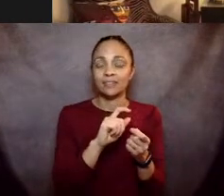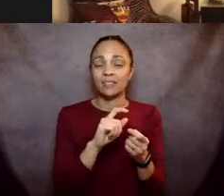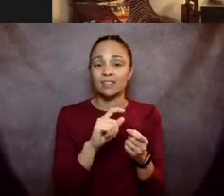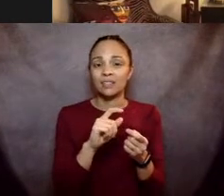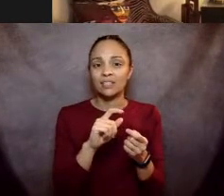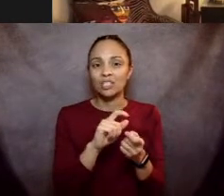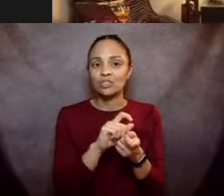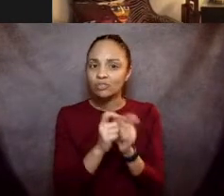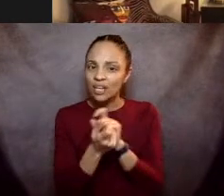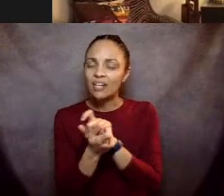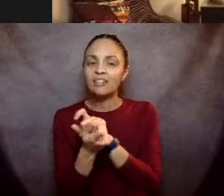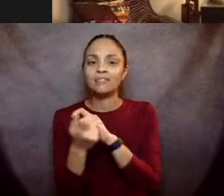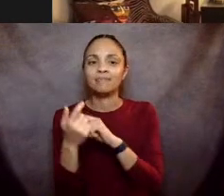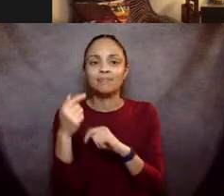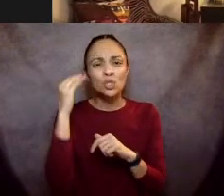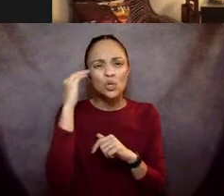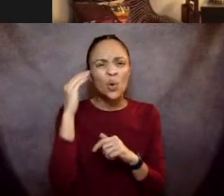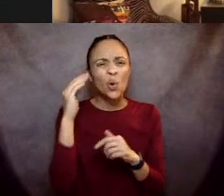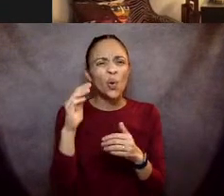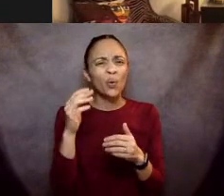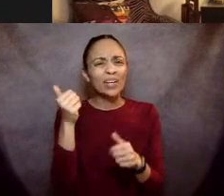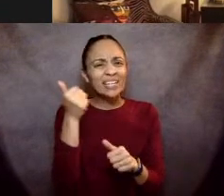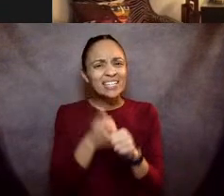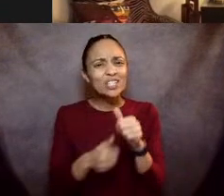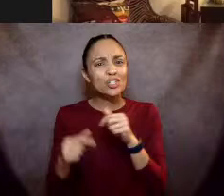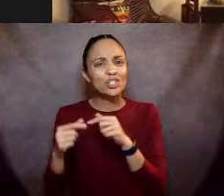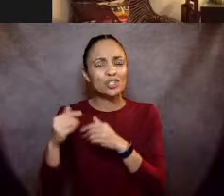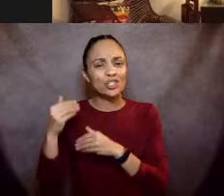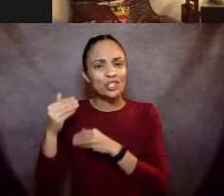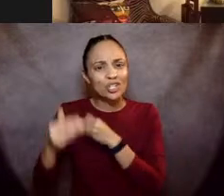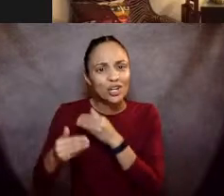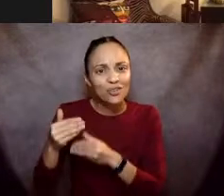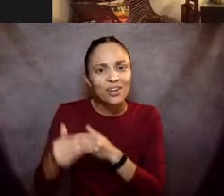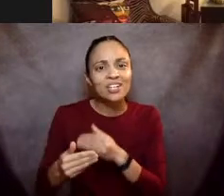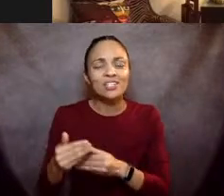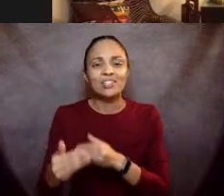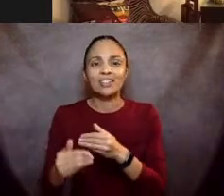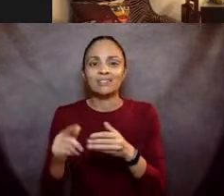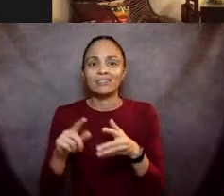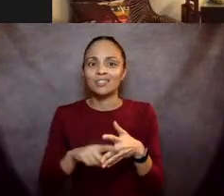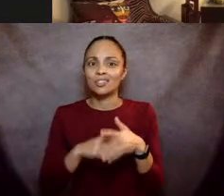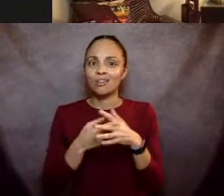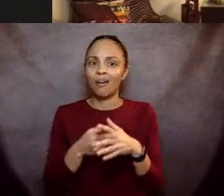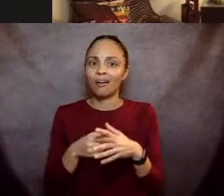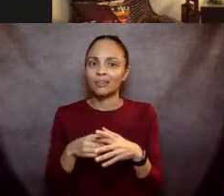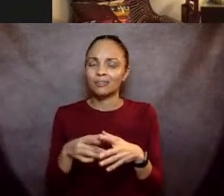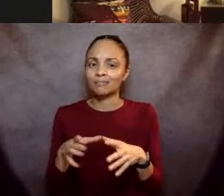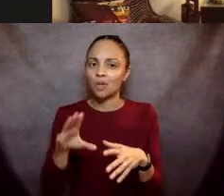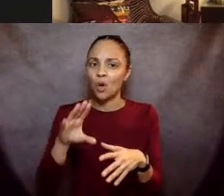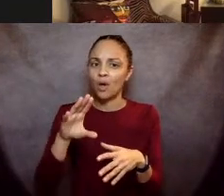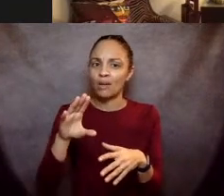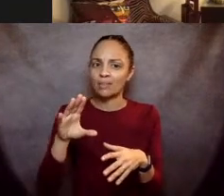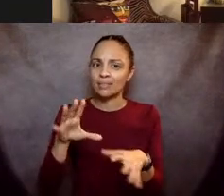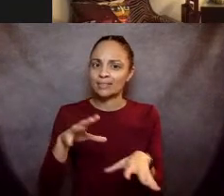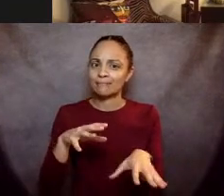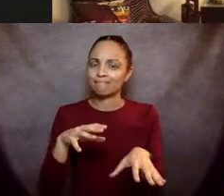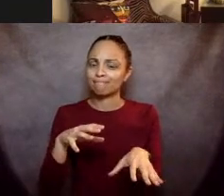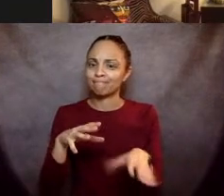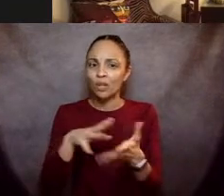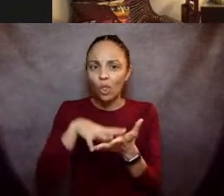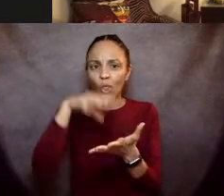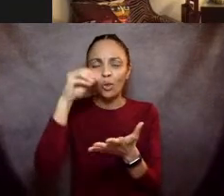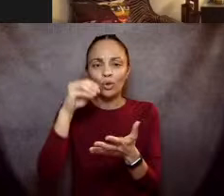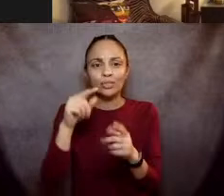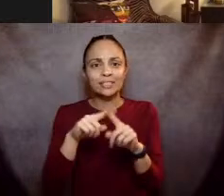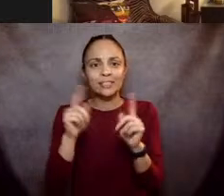generation makes a technique their own. And I think we're going to superimpose this